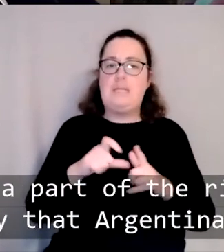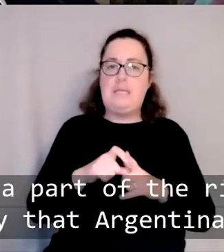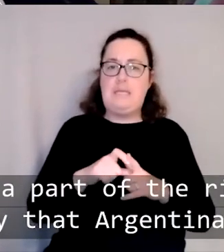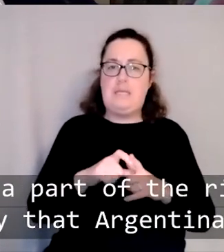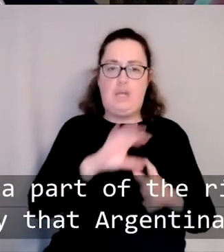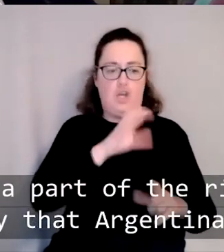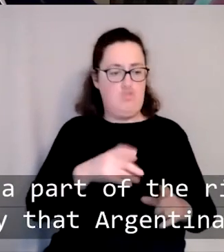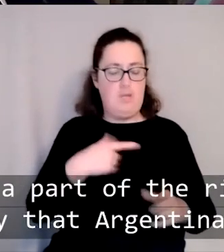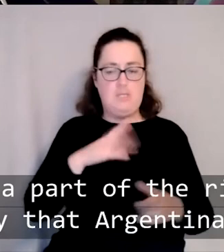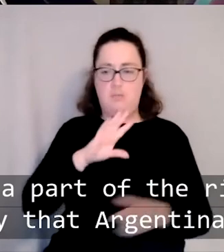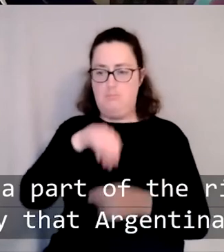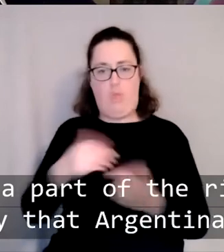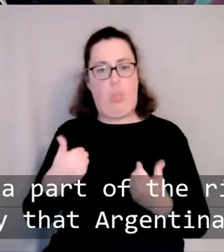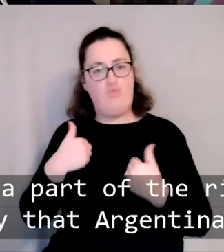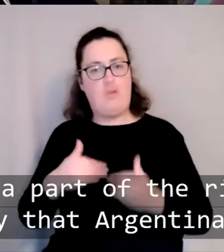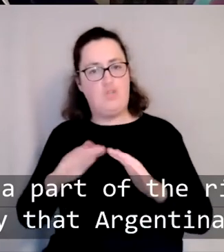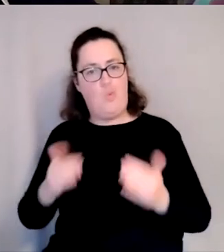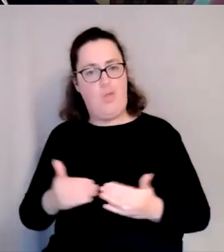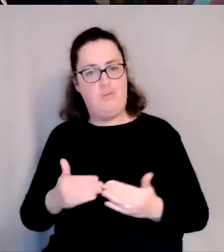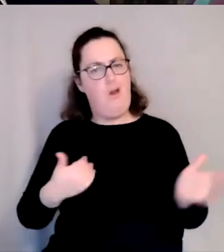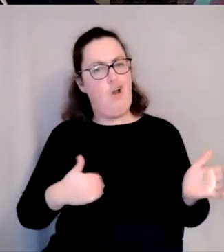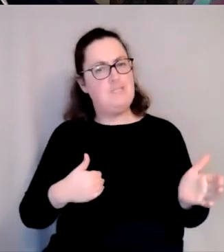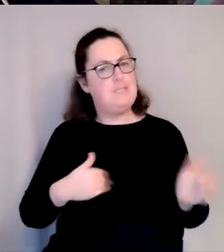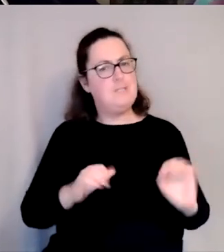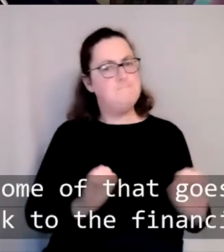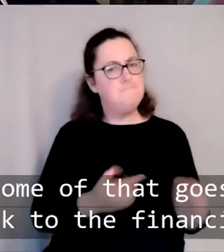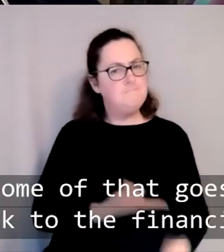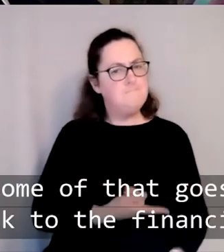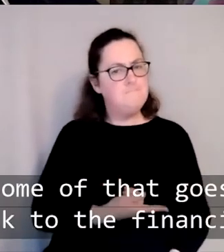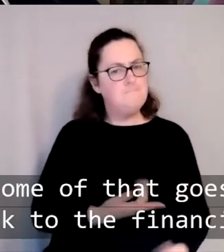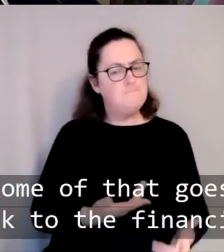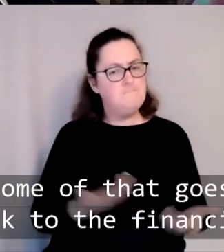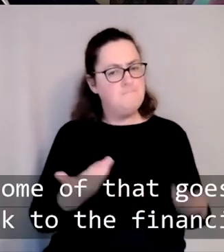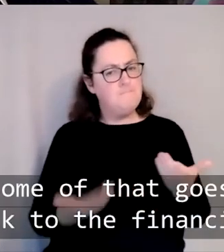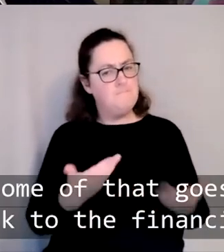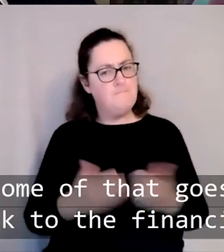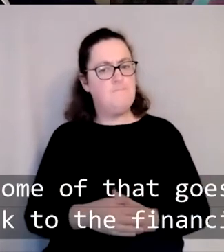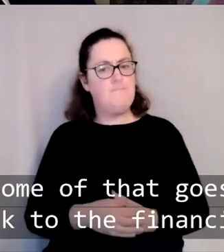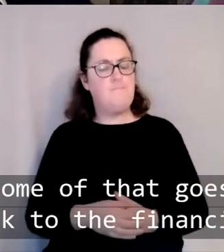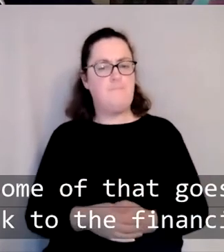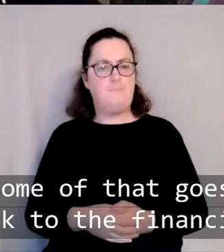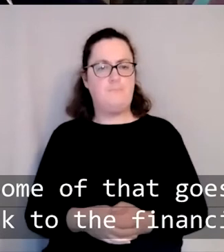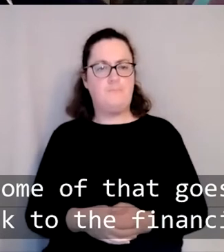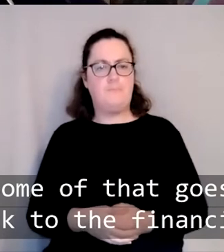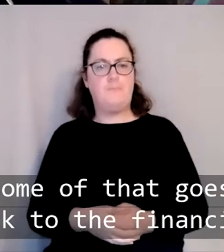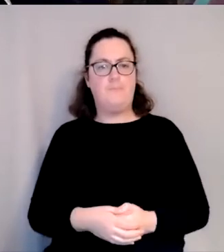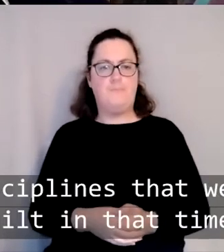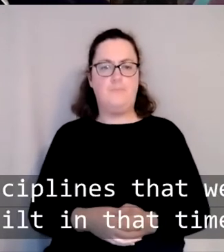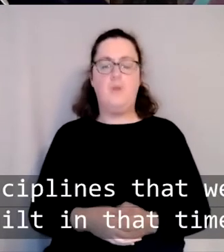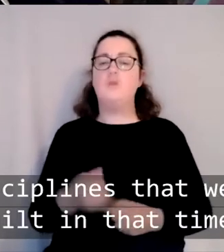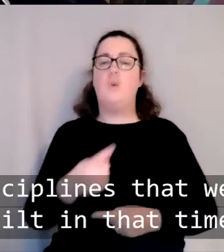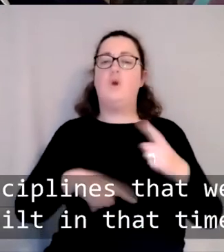rich world in a way that Argentina isn't. And some of that goes back to the